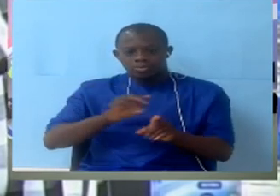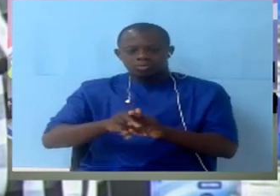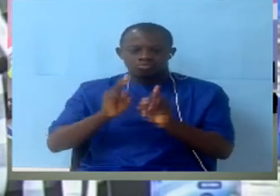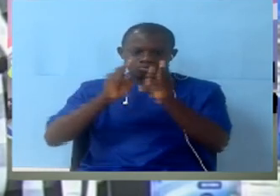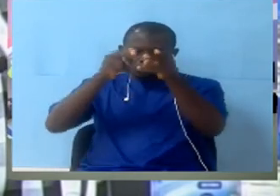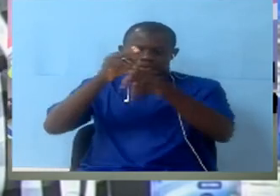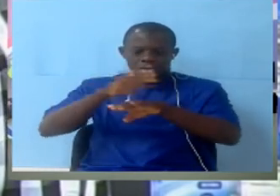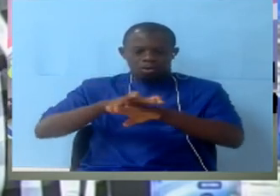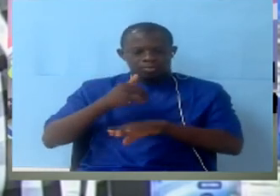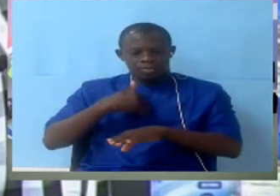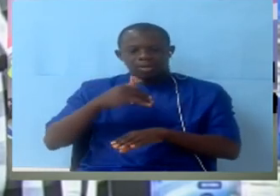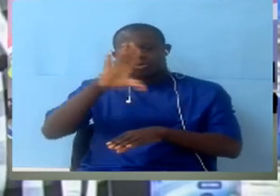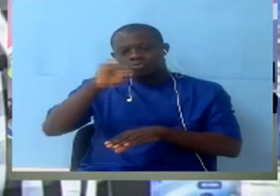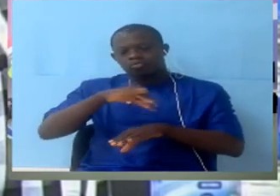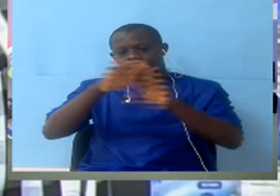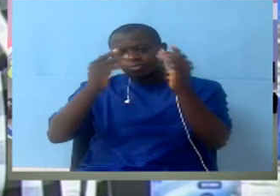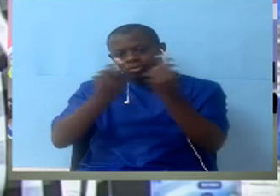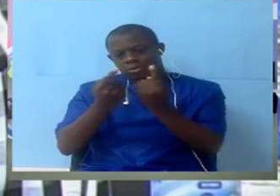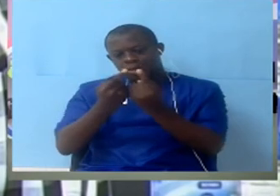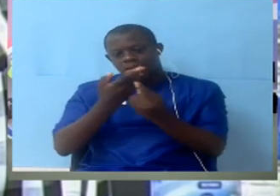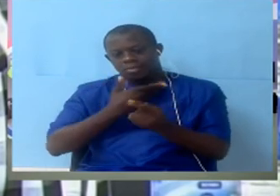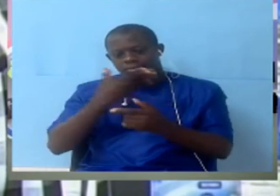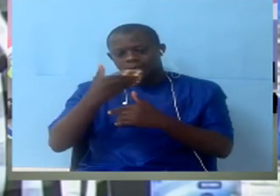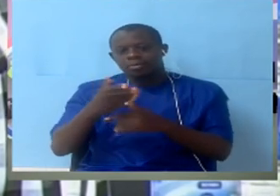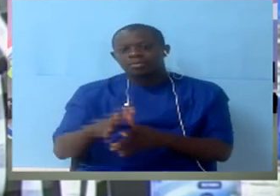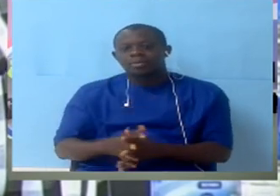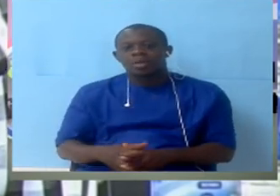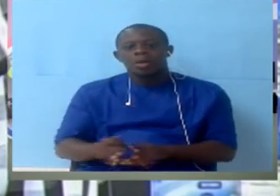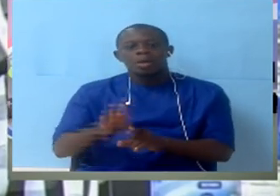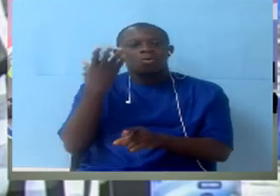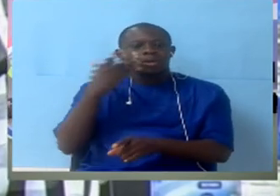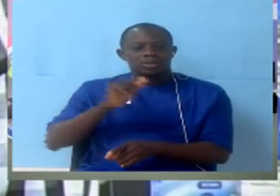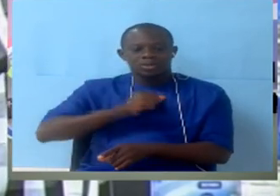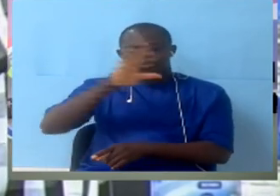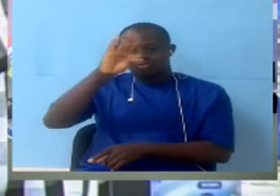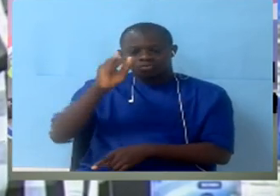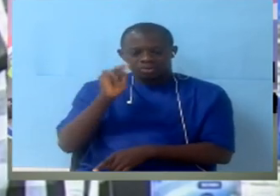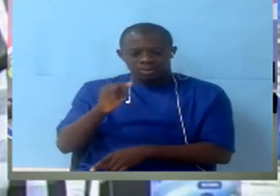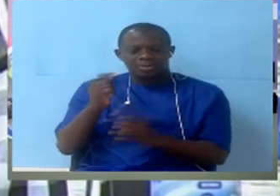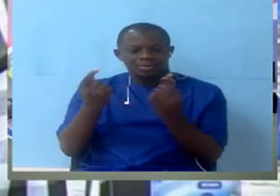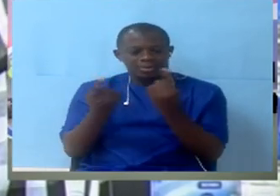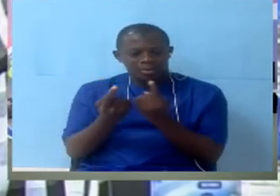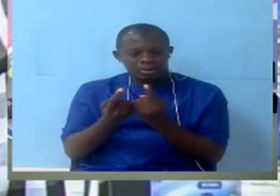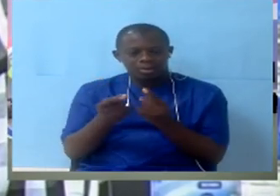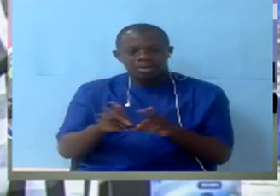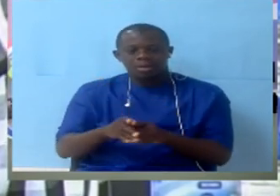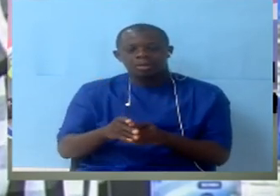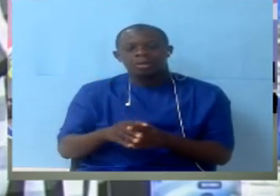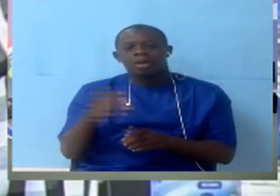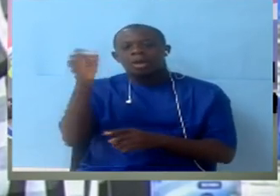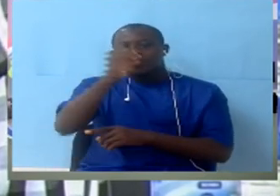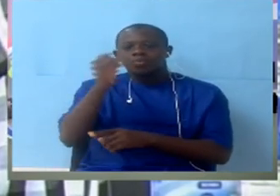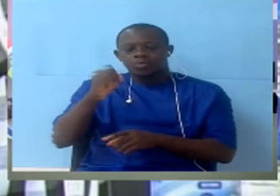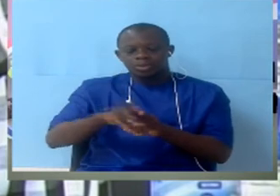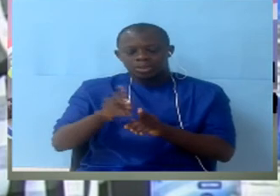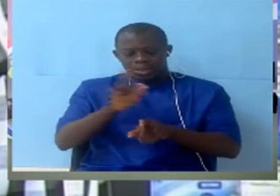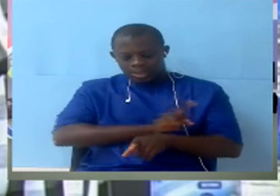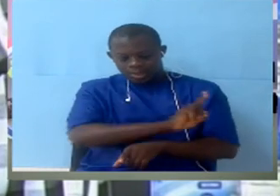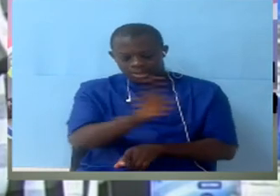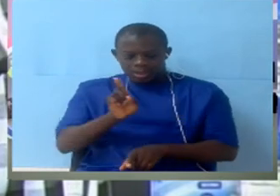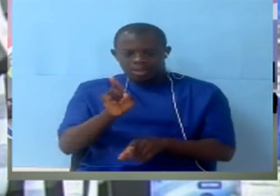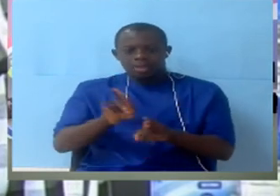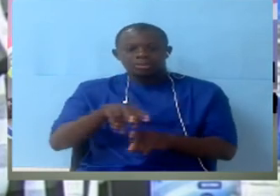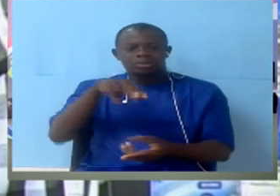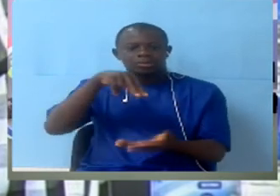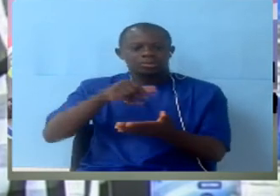rifle. So Kapra okay draw? When he did that. Because not Ninkomal. Because they came behind